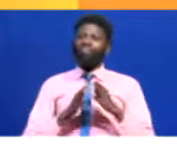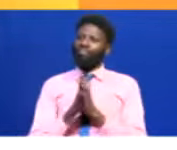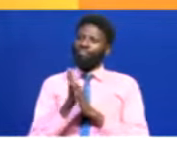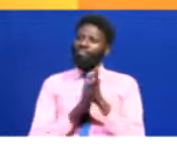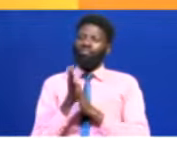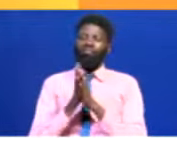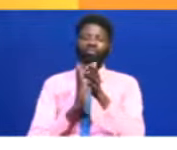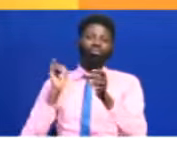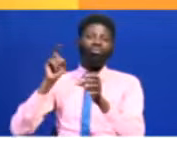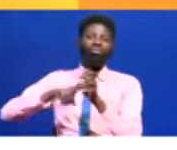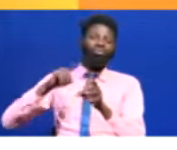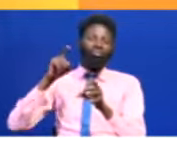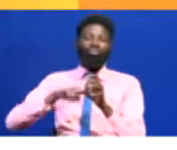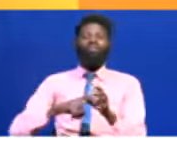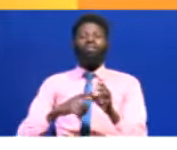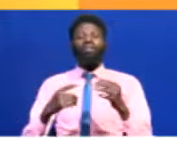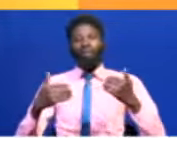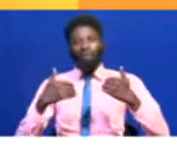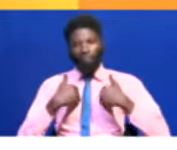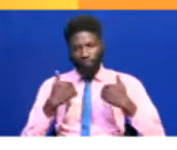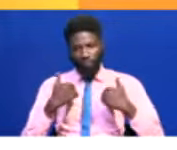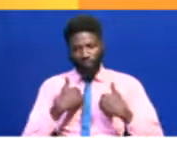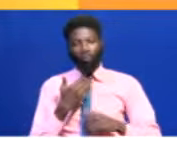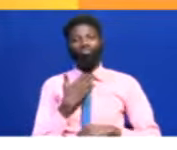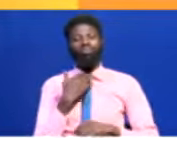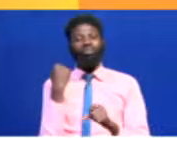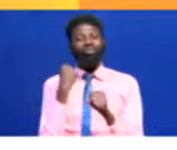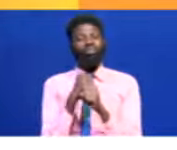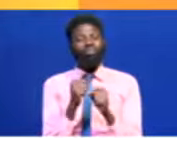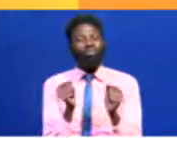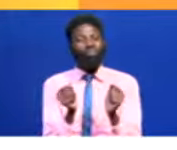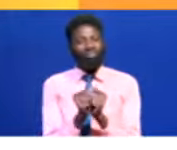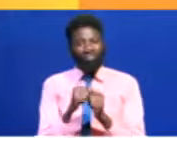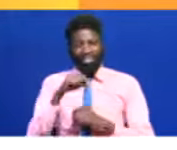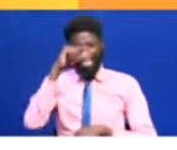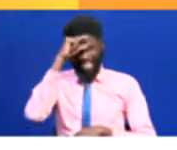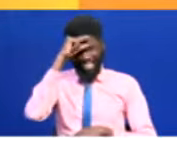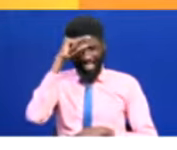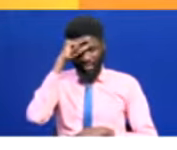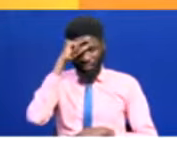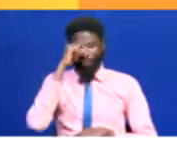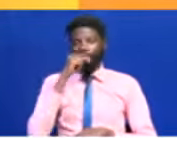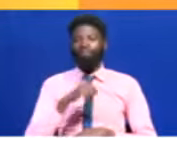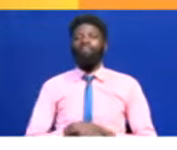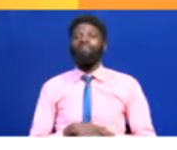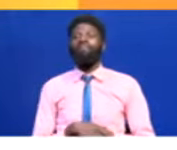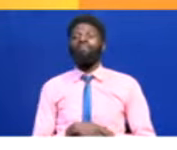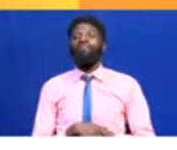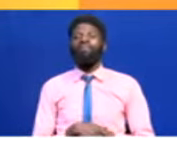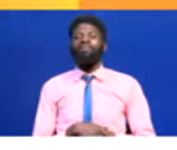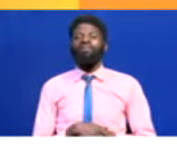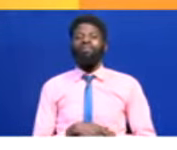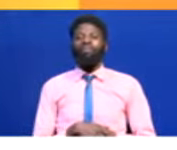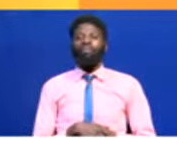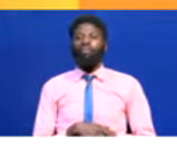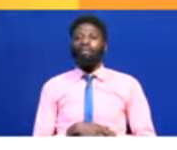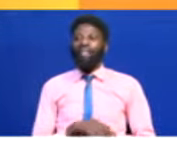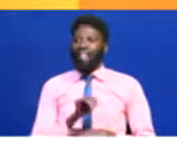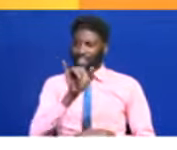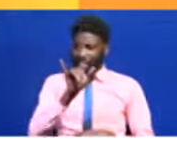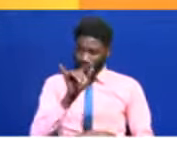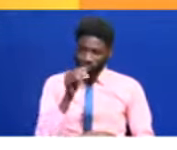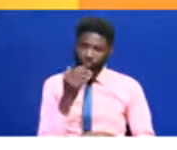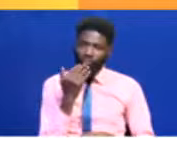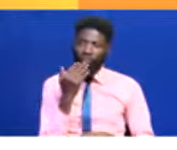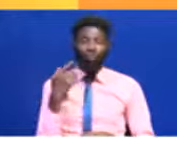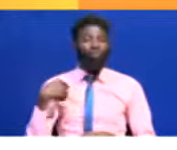want to come now and work with the, you know, with the government, and that